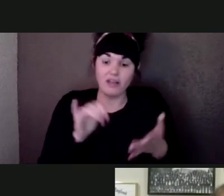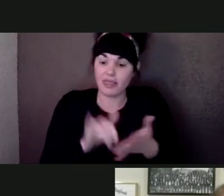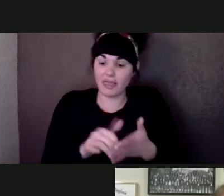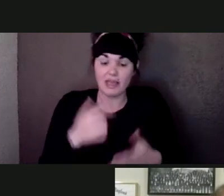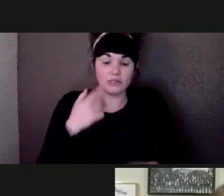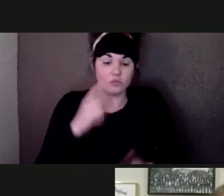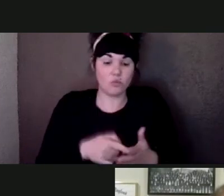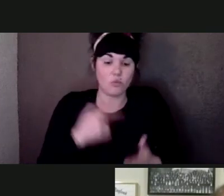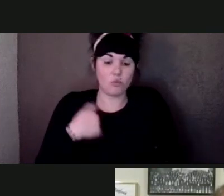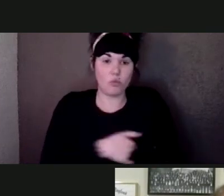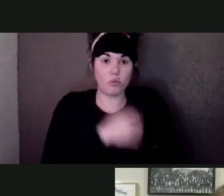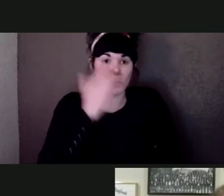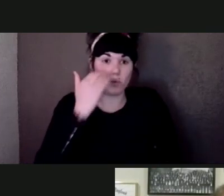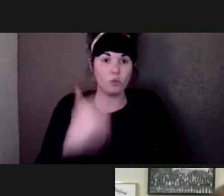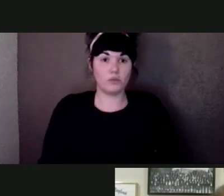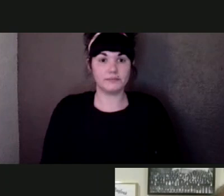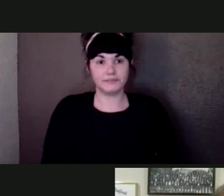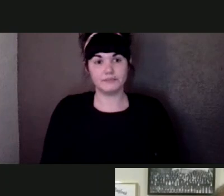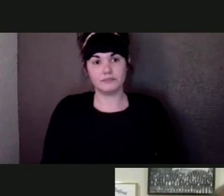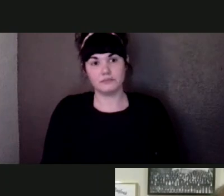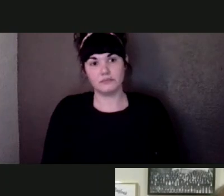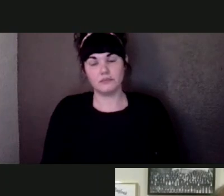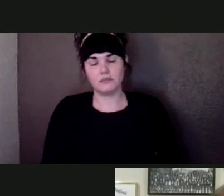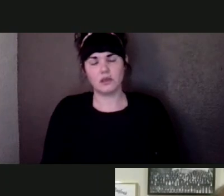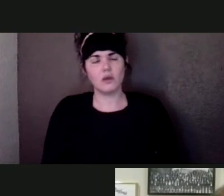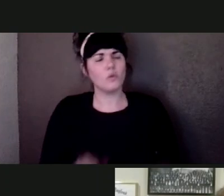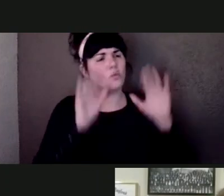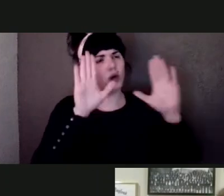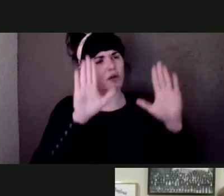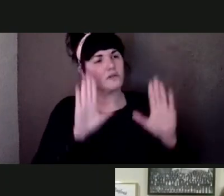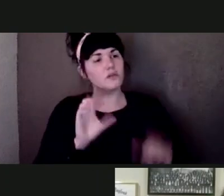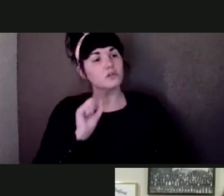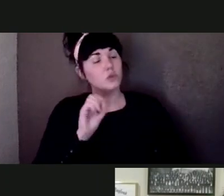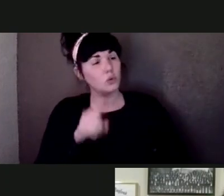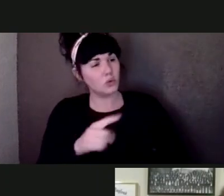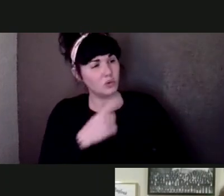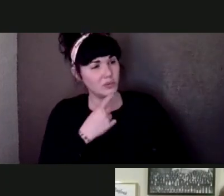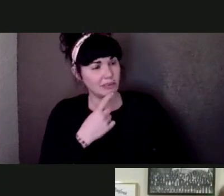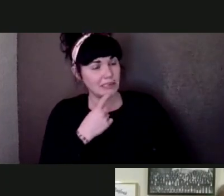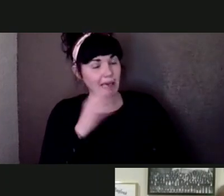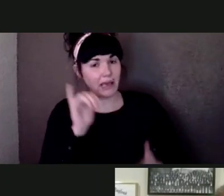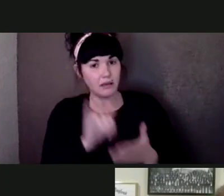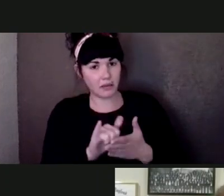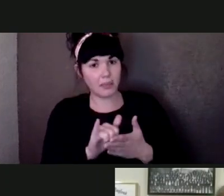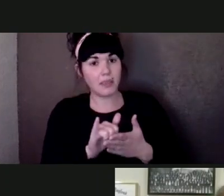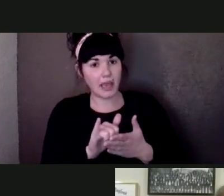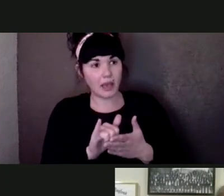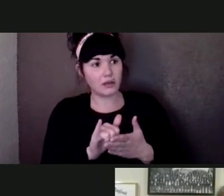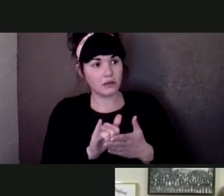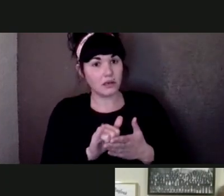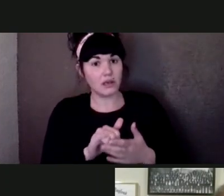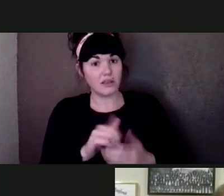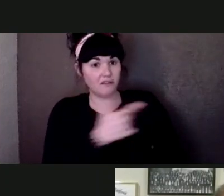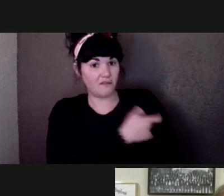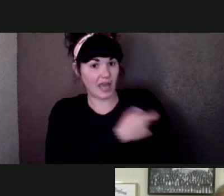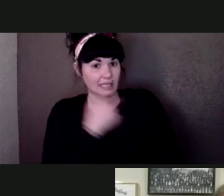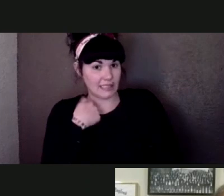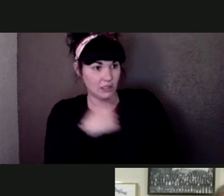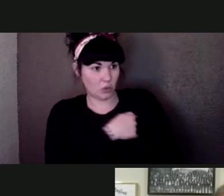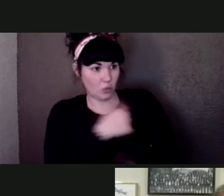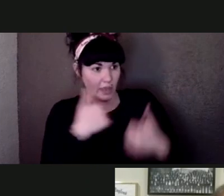Wonderful. So you're seeing that the vaccine, that vaccines that we were using are having efficacy or being, being, um, successful